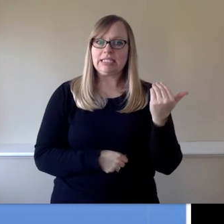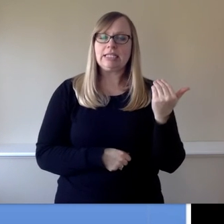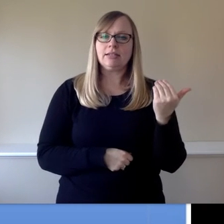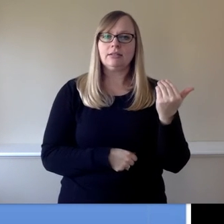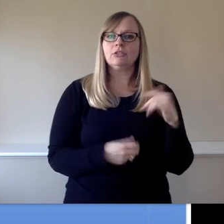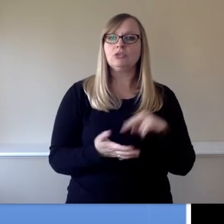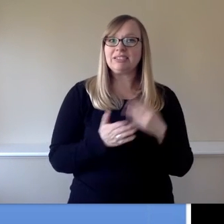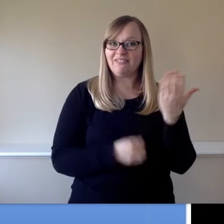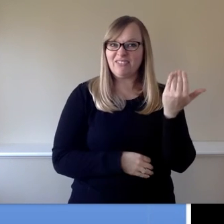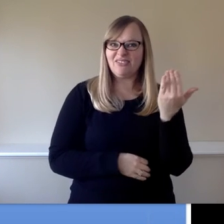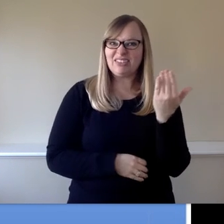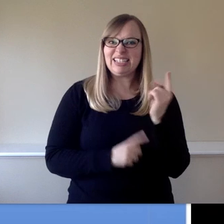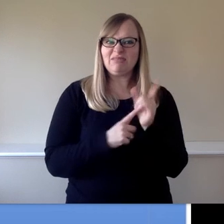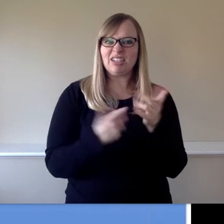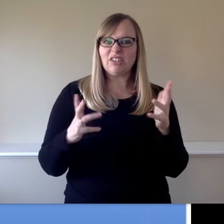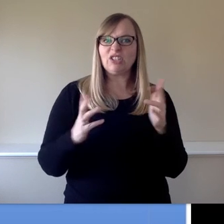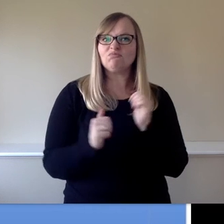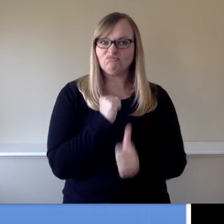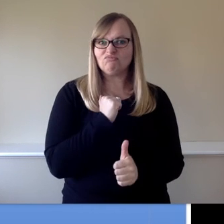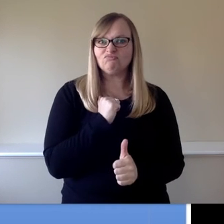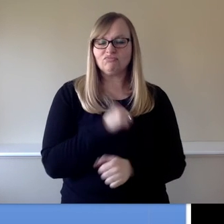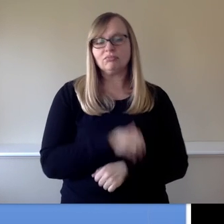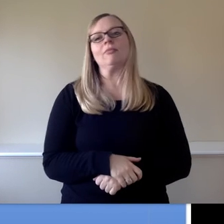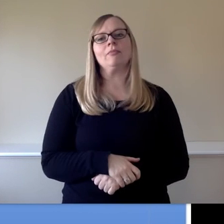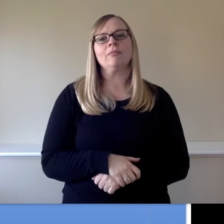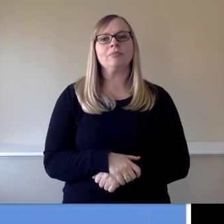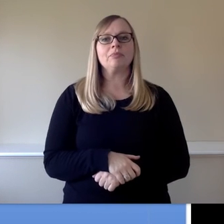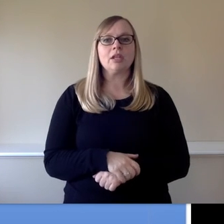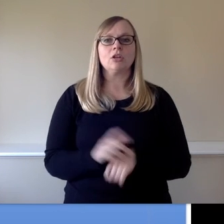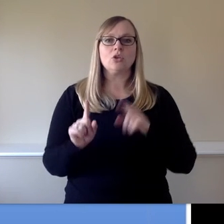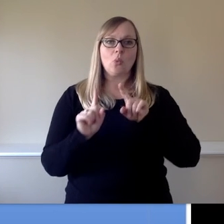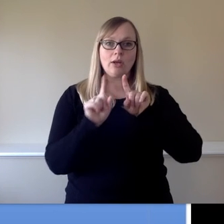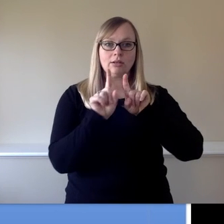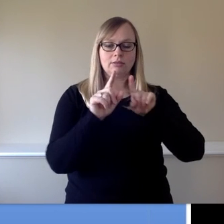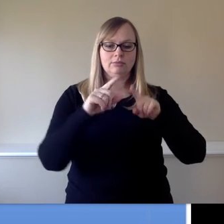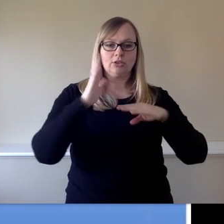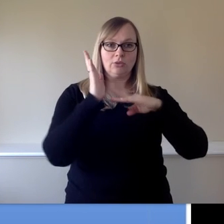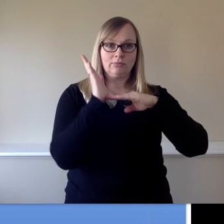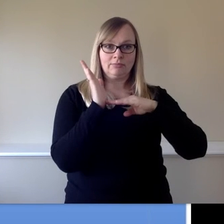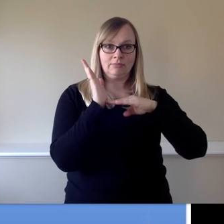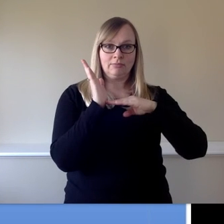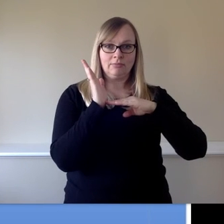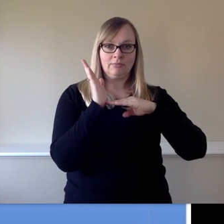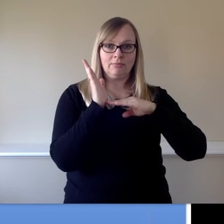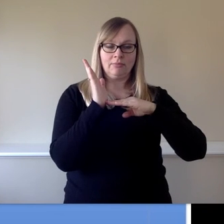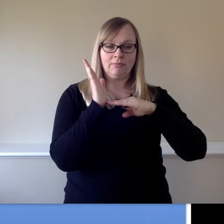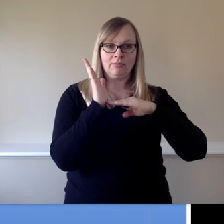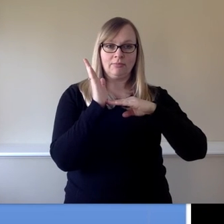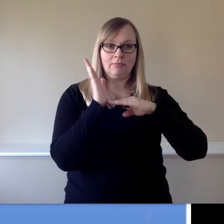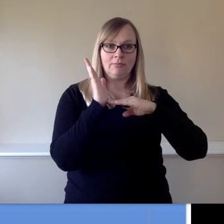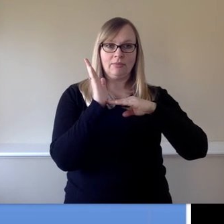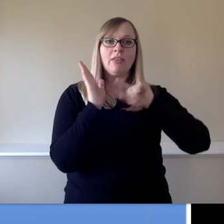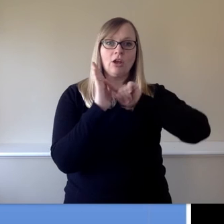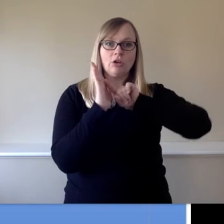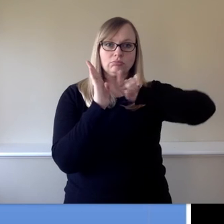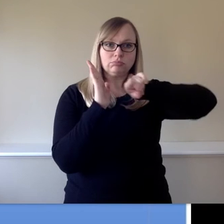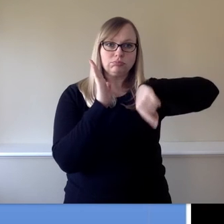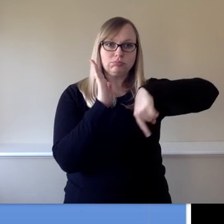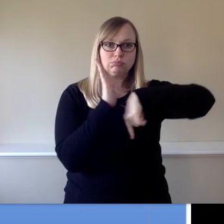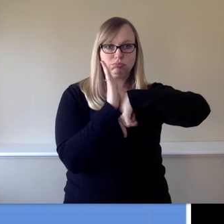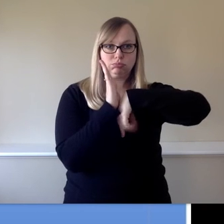minutes go by already. When the long hand is pointed to the 6, it is half past, or 30. So it'd be